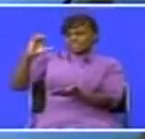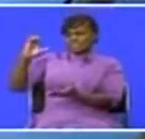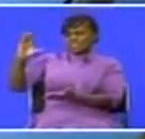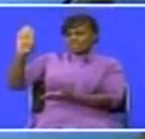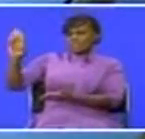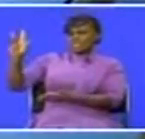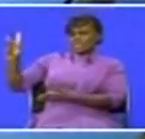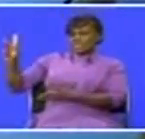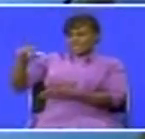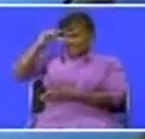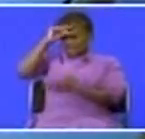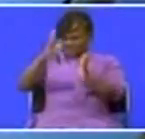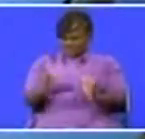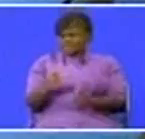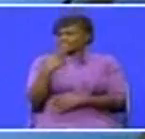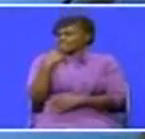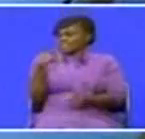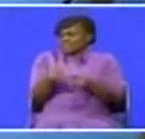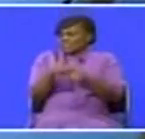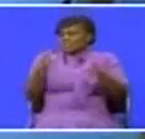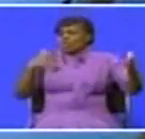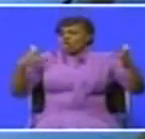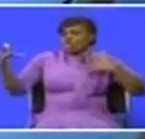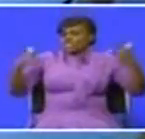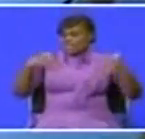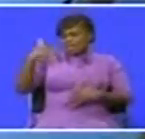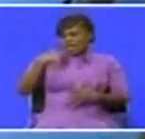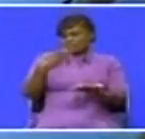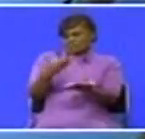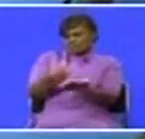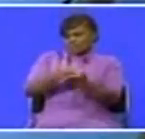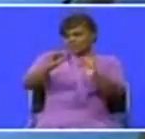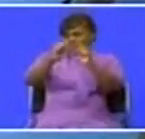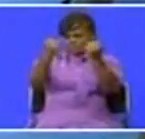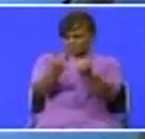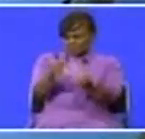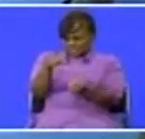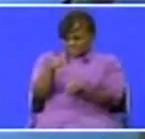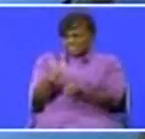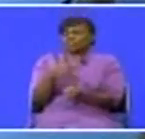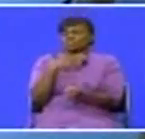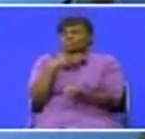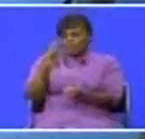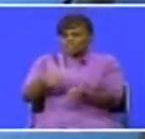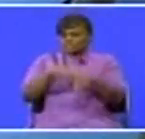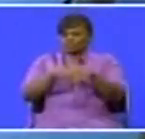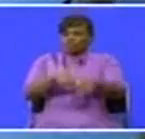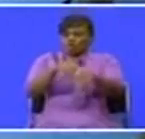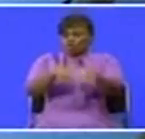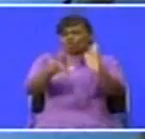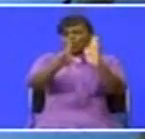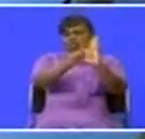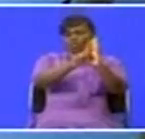Dr. Patrick Njoroge, has equally voiced his concerns of a financial system that is in dire need of compliance to the rule of